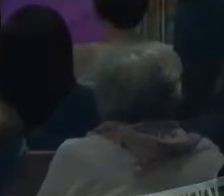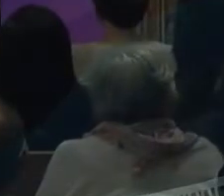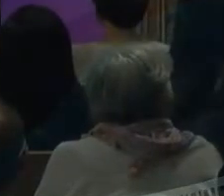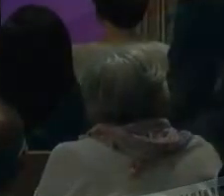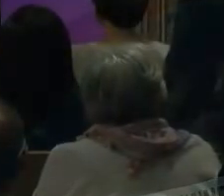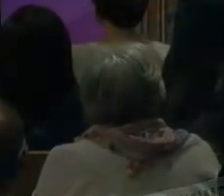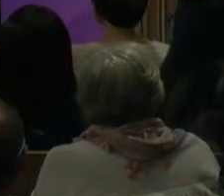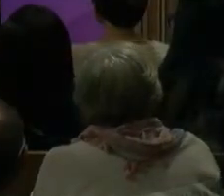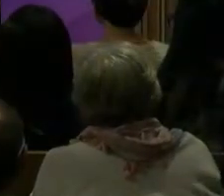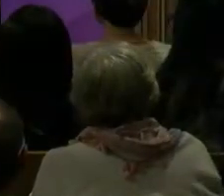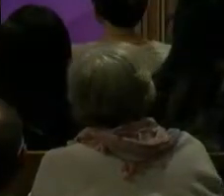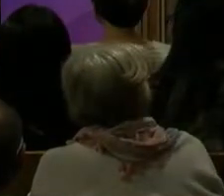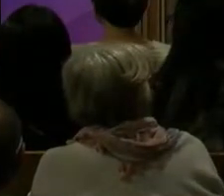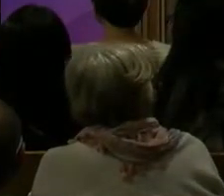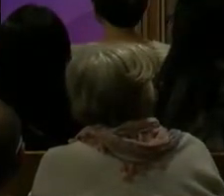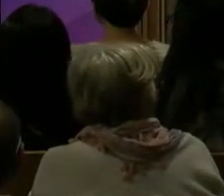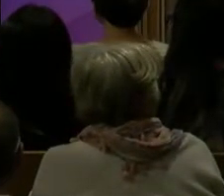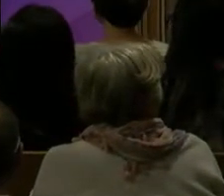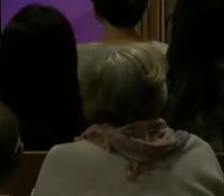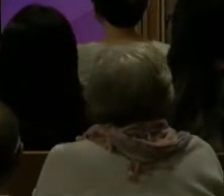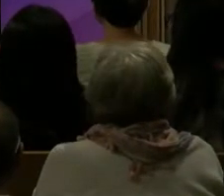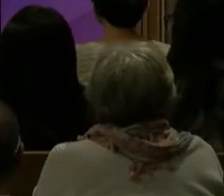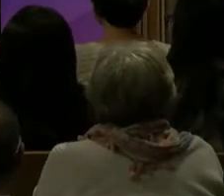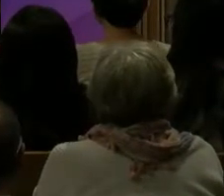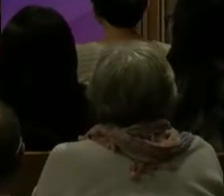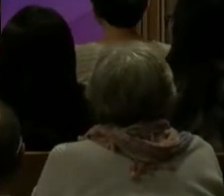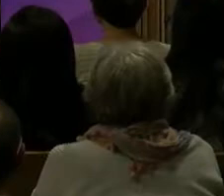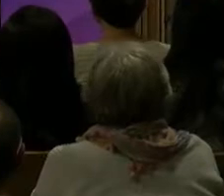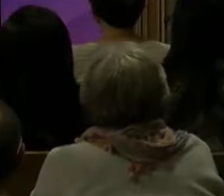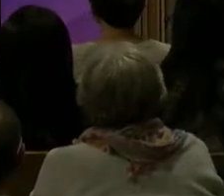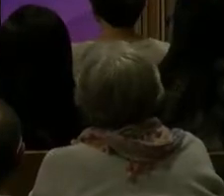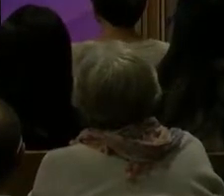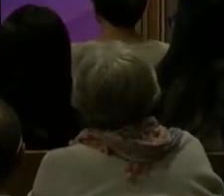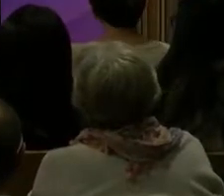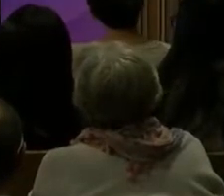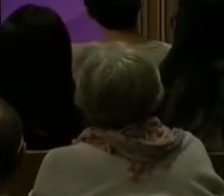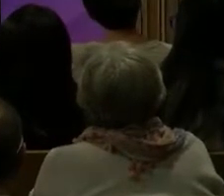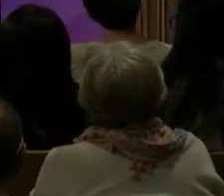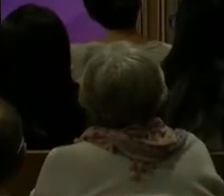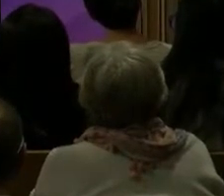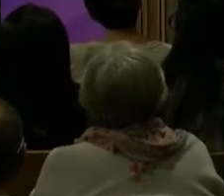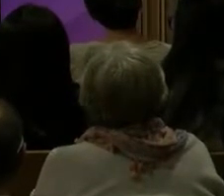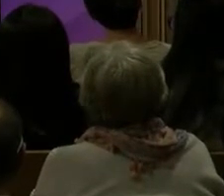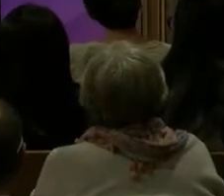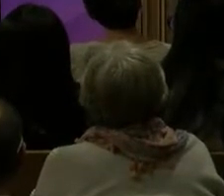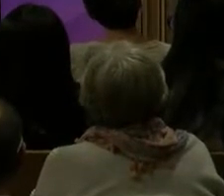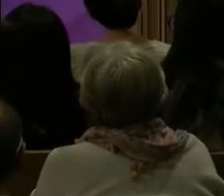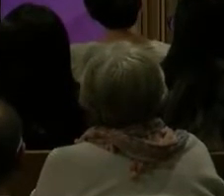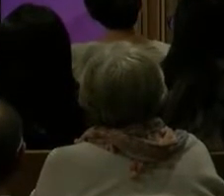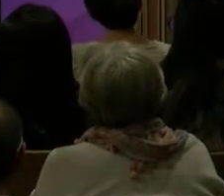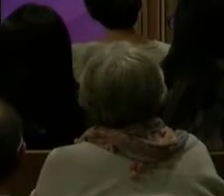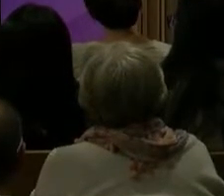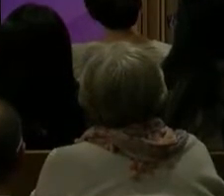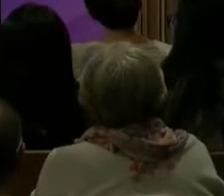Gumbabalgan, Gumbadani Gyanindu, which is good evening. It's good to see you in Barragun, which is the traditional language of the community that I grew up on the